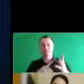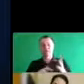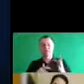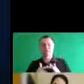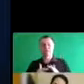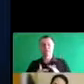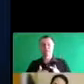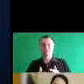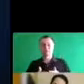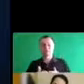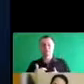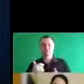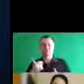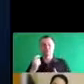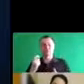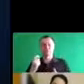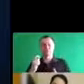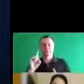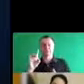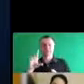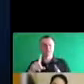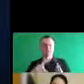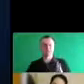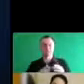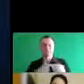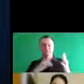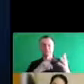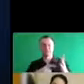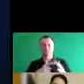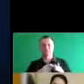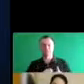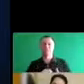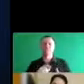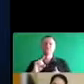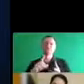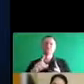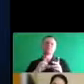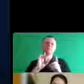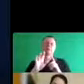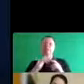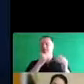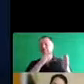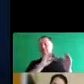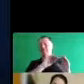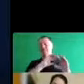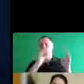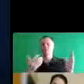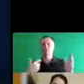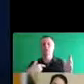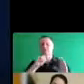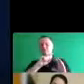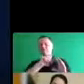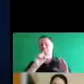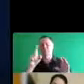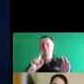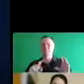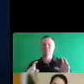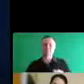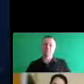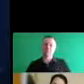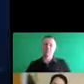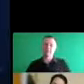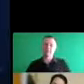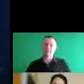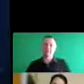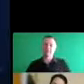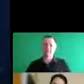now maybe over 10 years. Just over 10 years. And so I've been to different places, and while